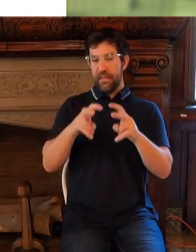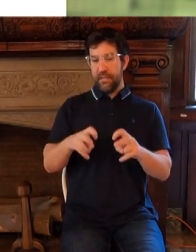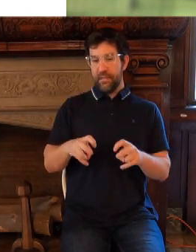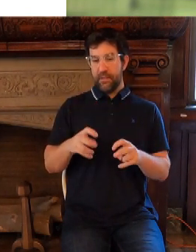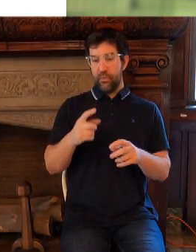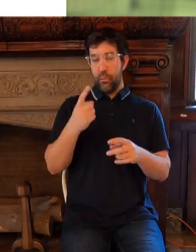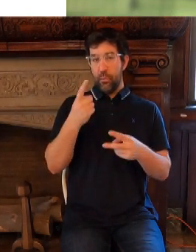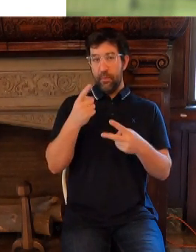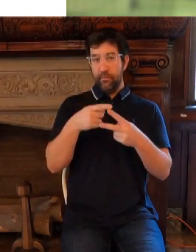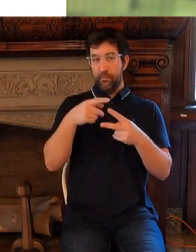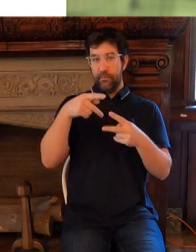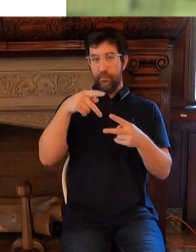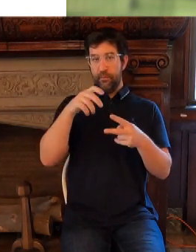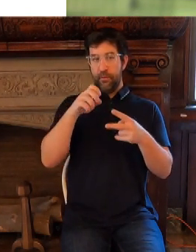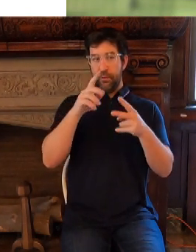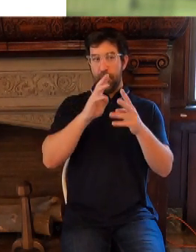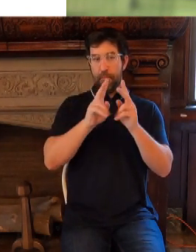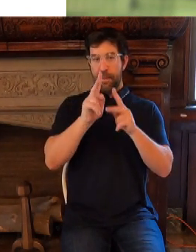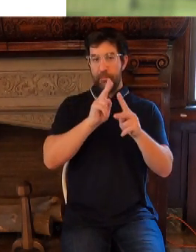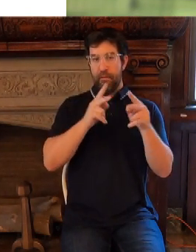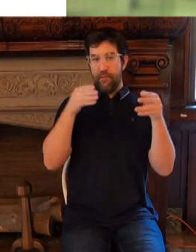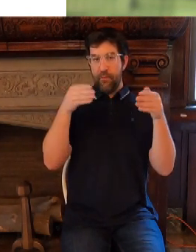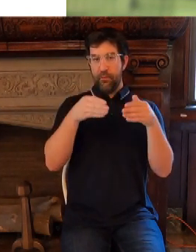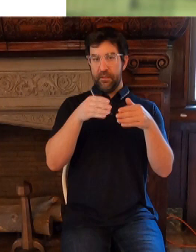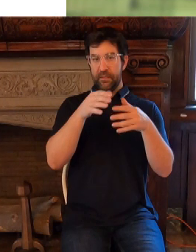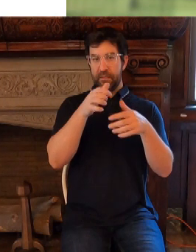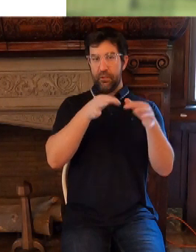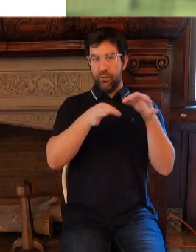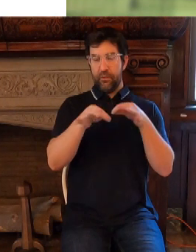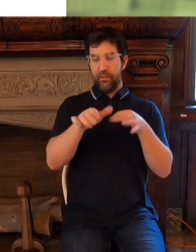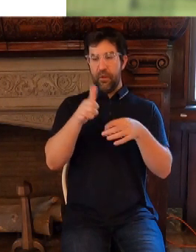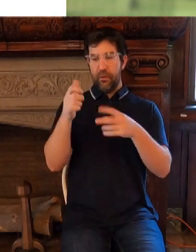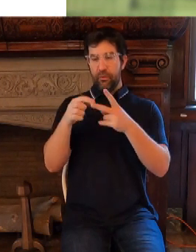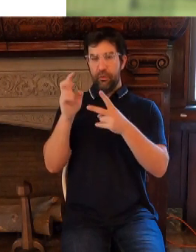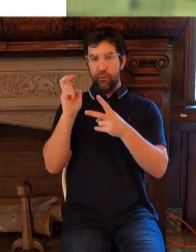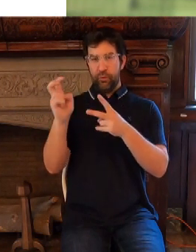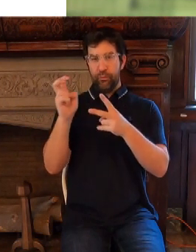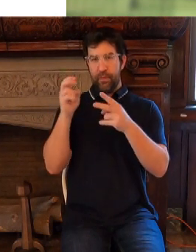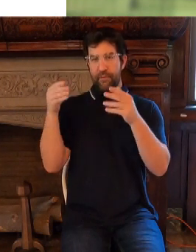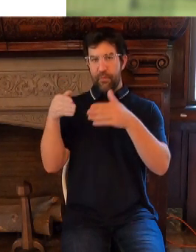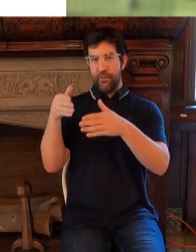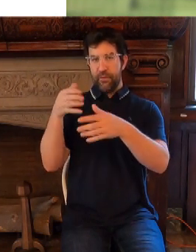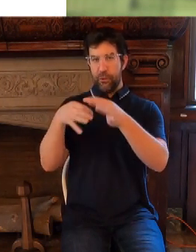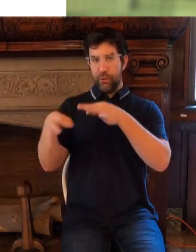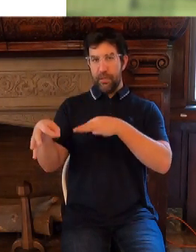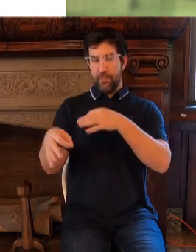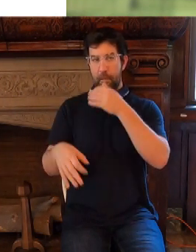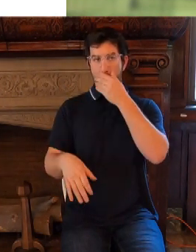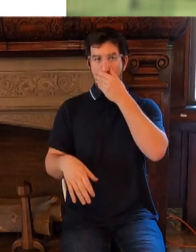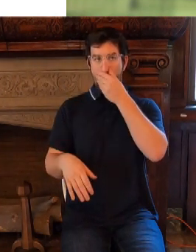one being a pedestrian-focused alternative and the other being a transit-focused alternative.